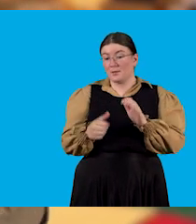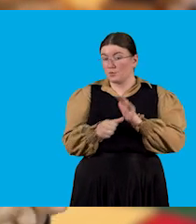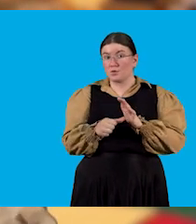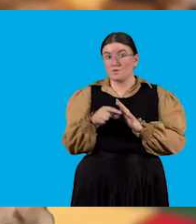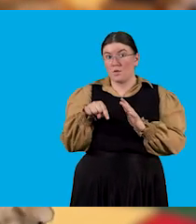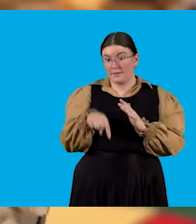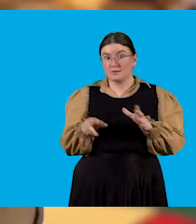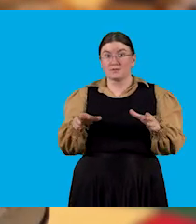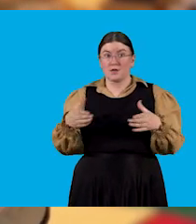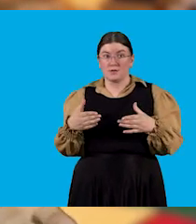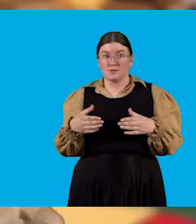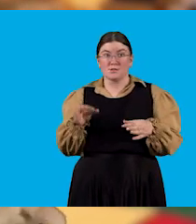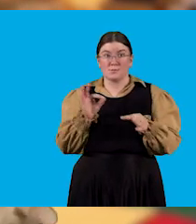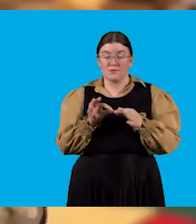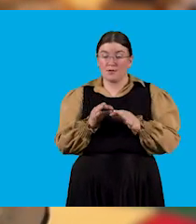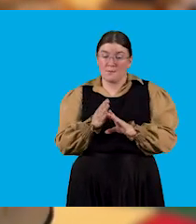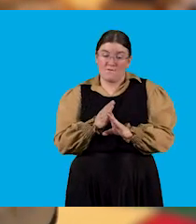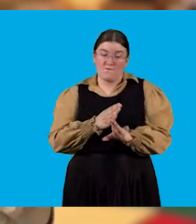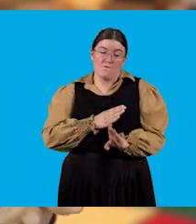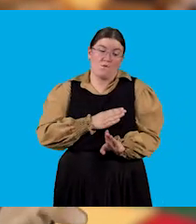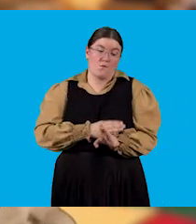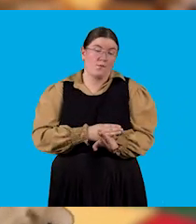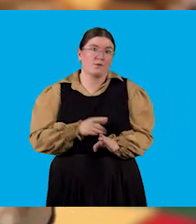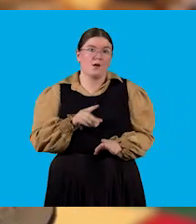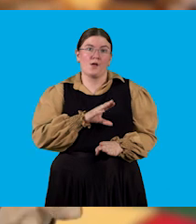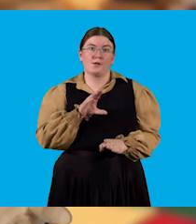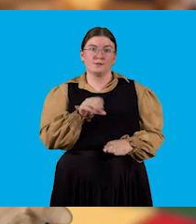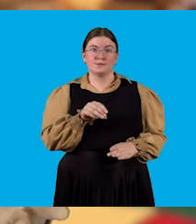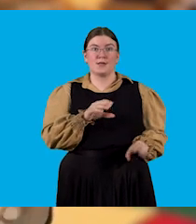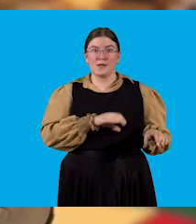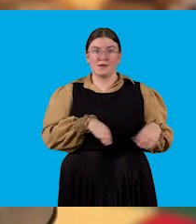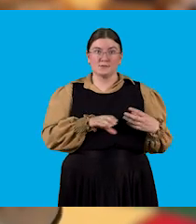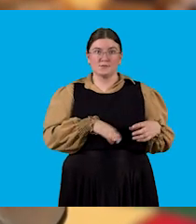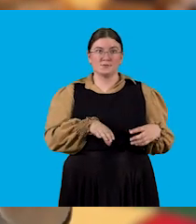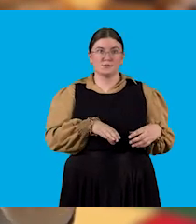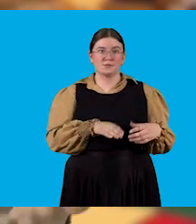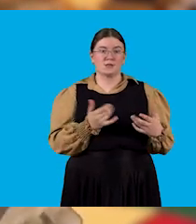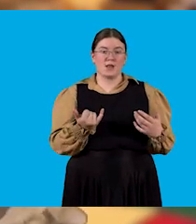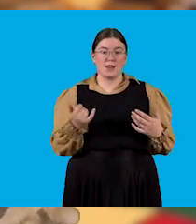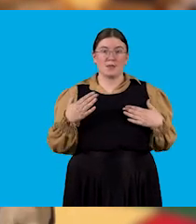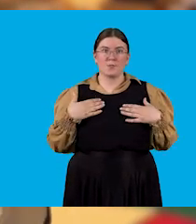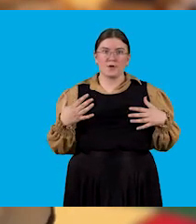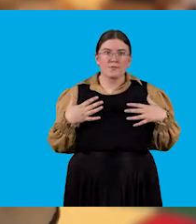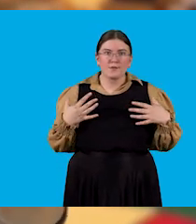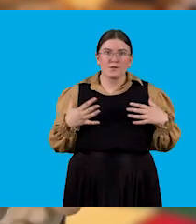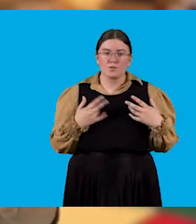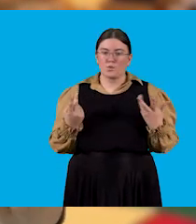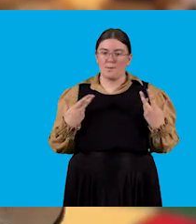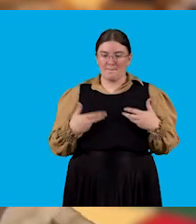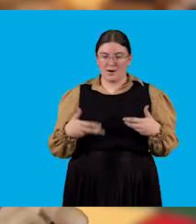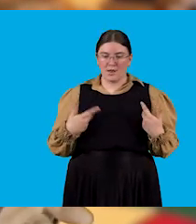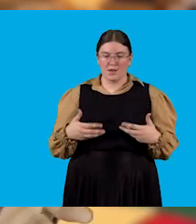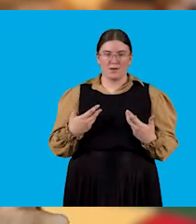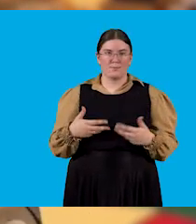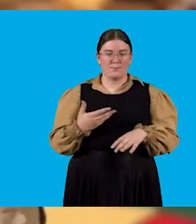the pre-knowledge, when you were asked that, do you know that activities like breathing and the circulation